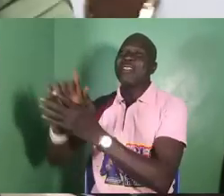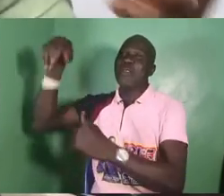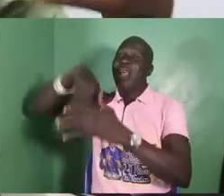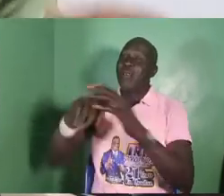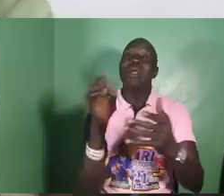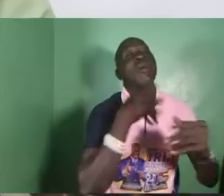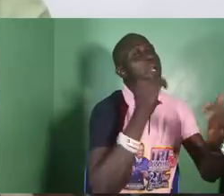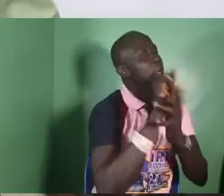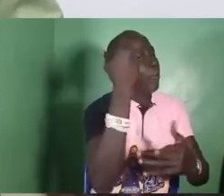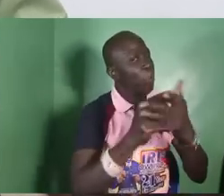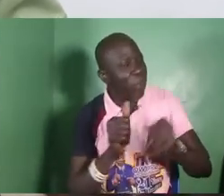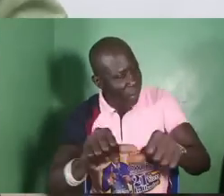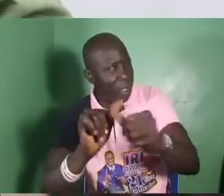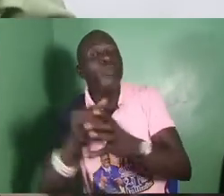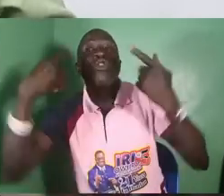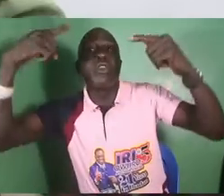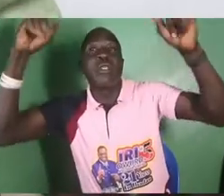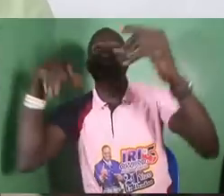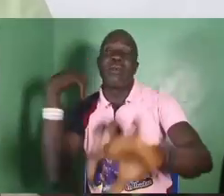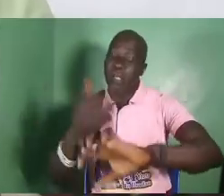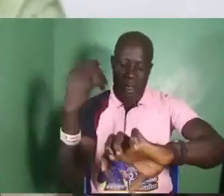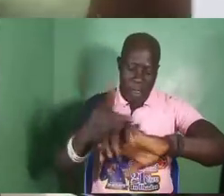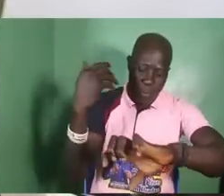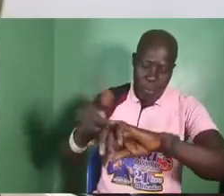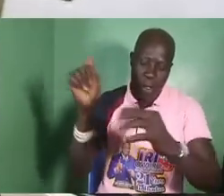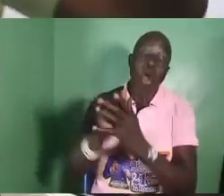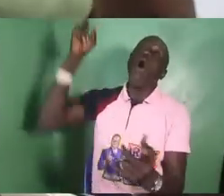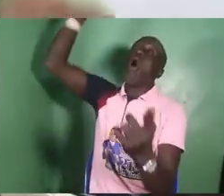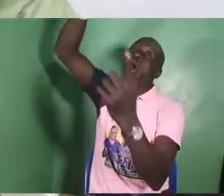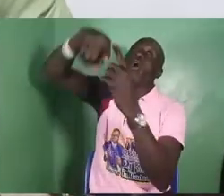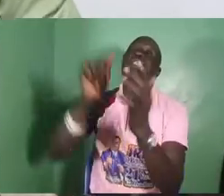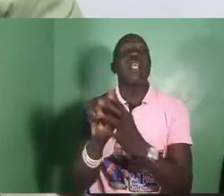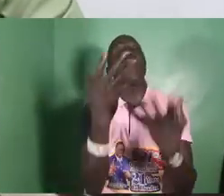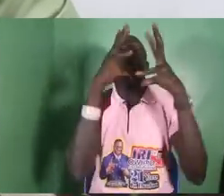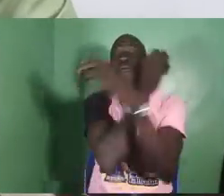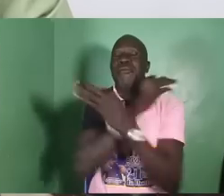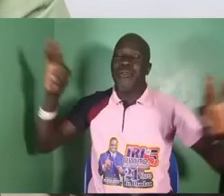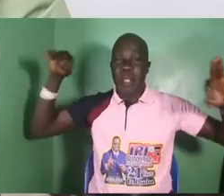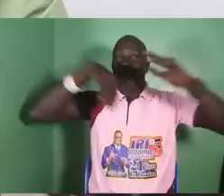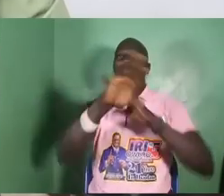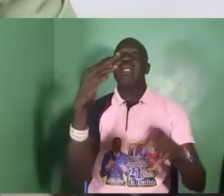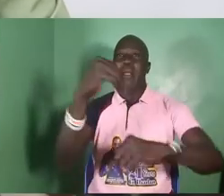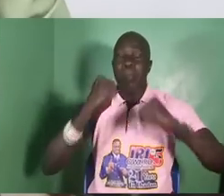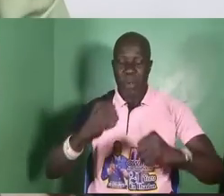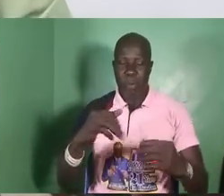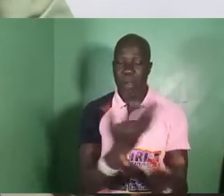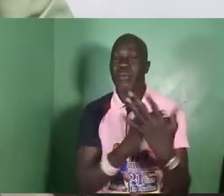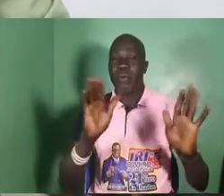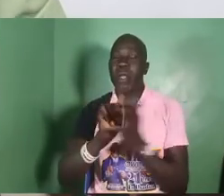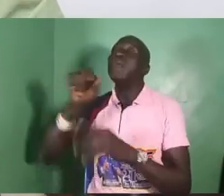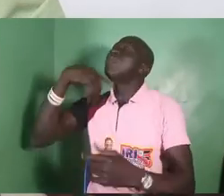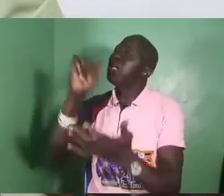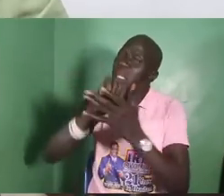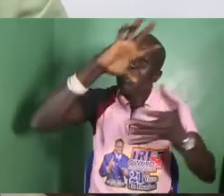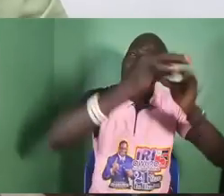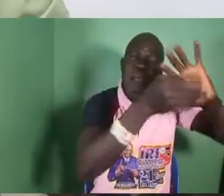You are the best. As in your ear, man, you are so self-made. Only battle, battle, battle. Until you are free. No one but a good what is so